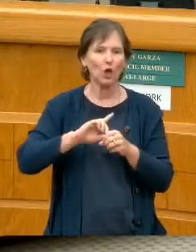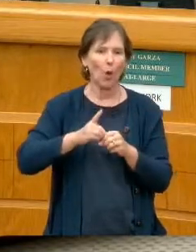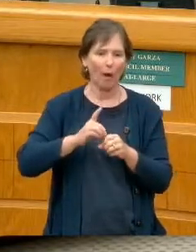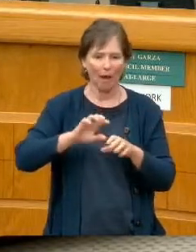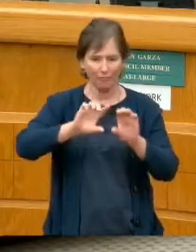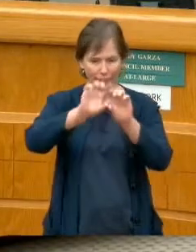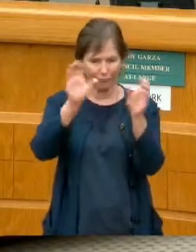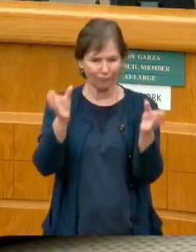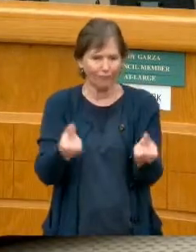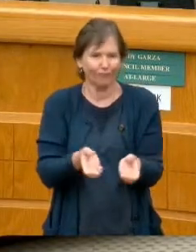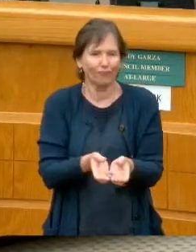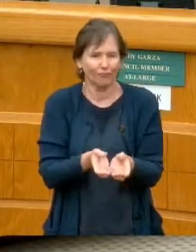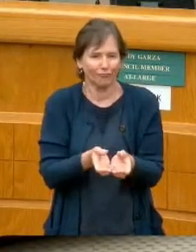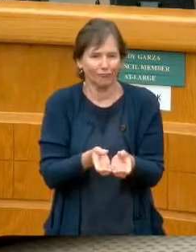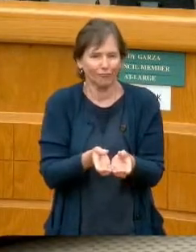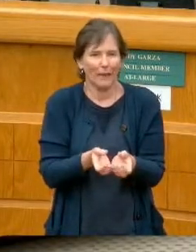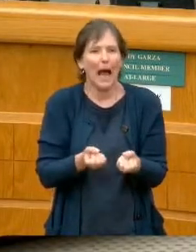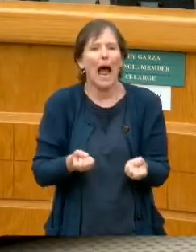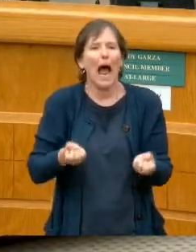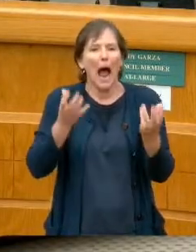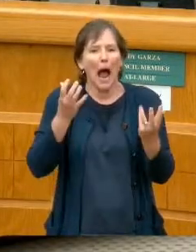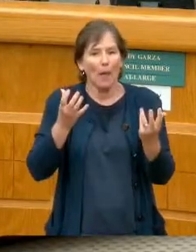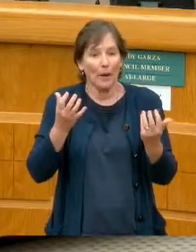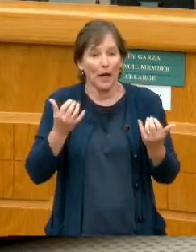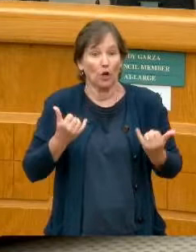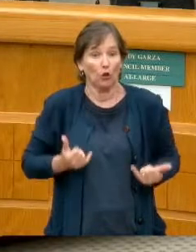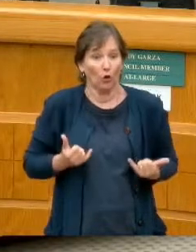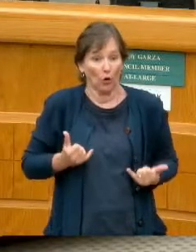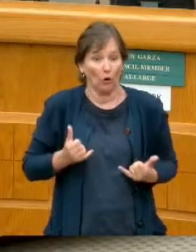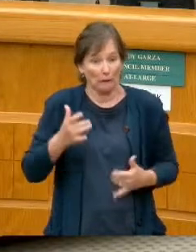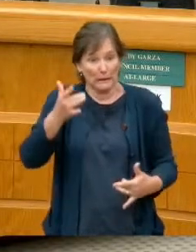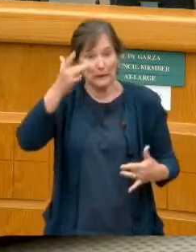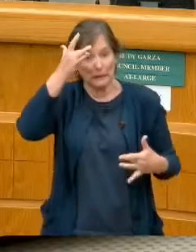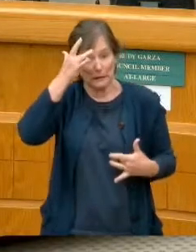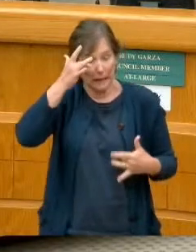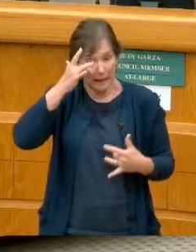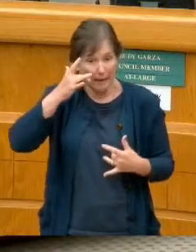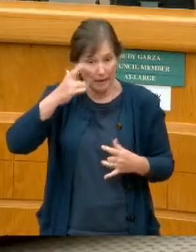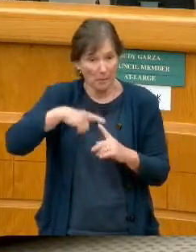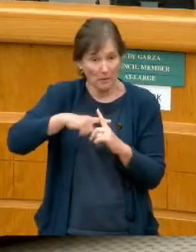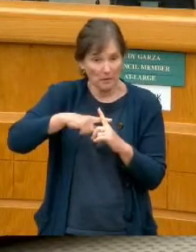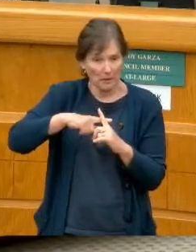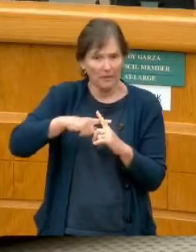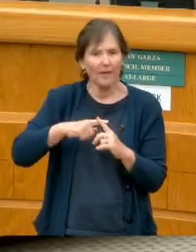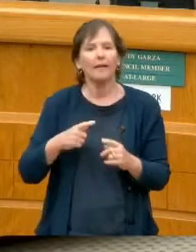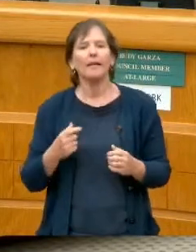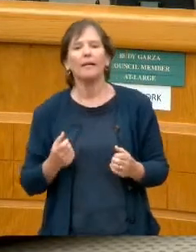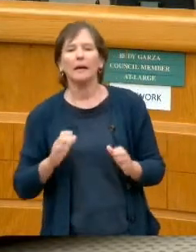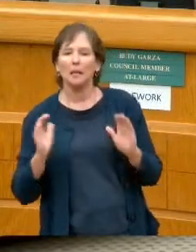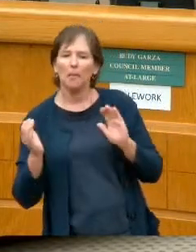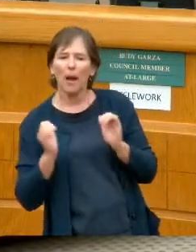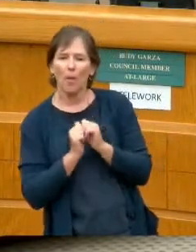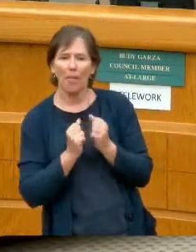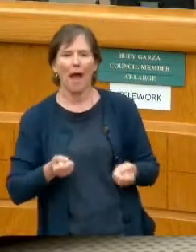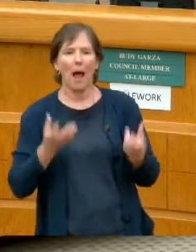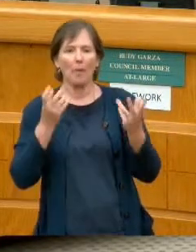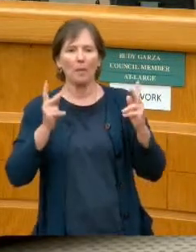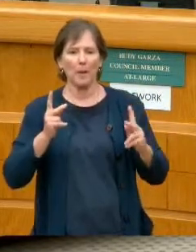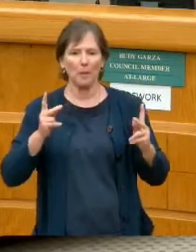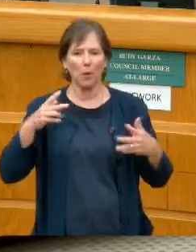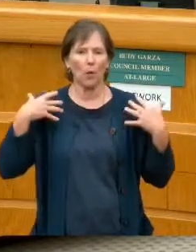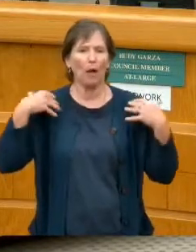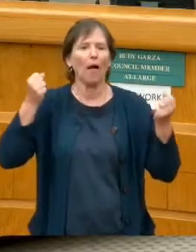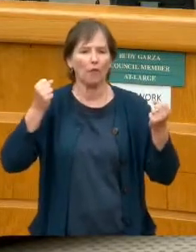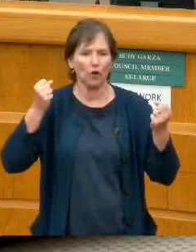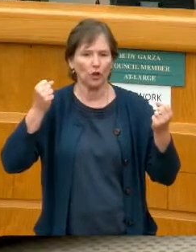shows the number of active cases as compared to the number of recovered. And we want that active case, which is shown here in the